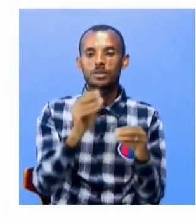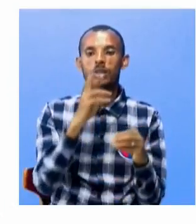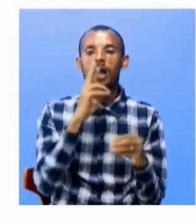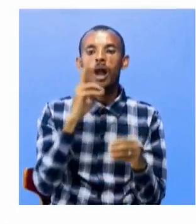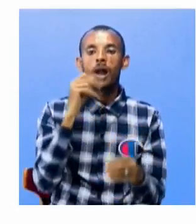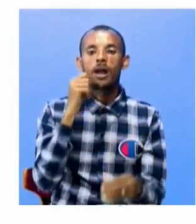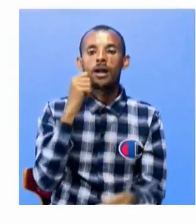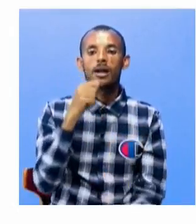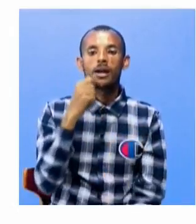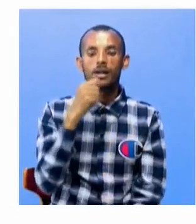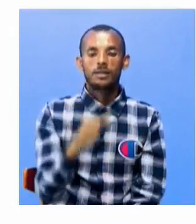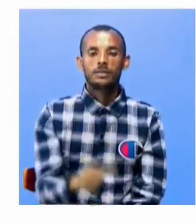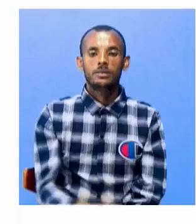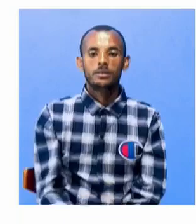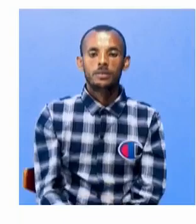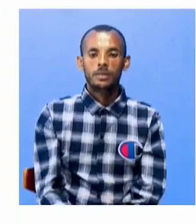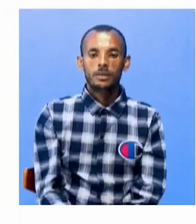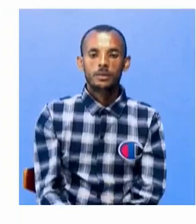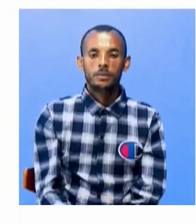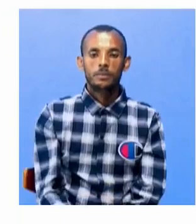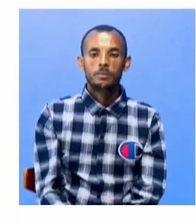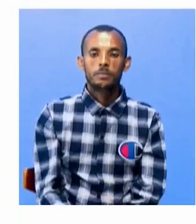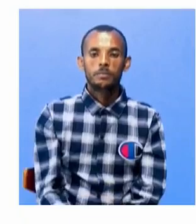of the students